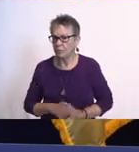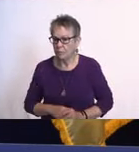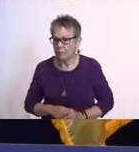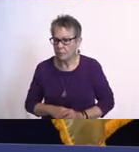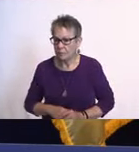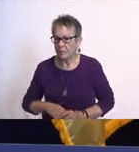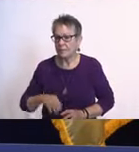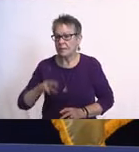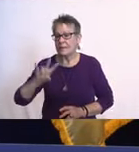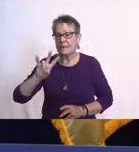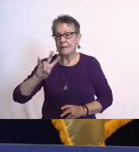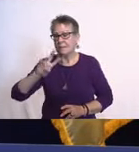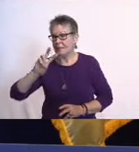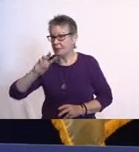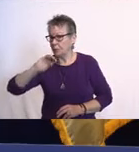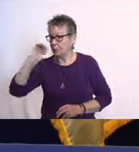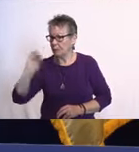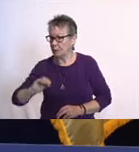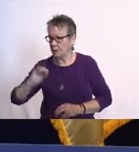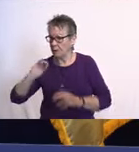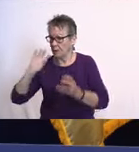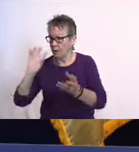completed their primary series.